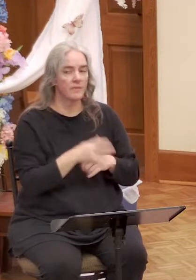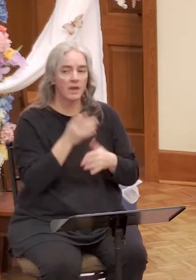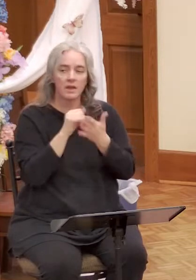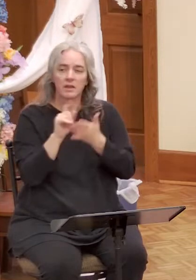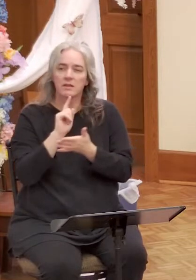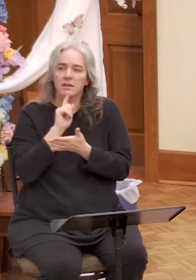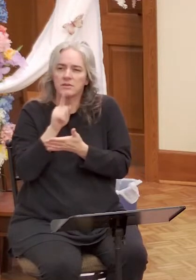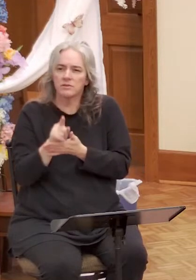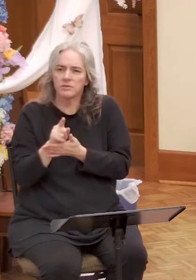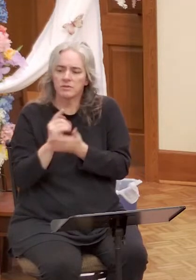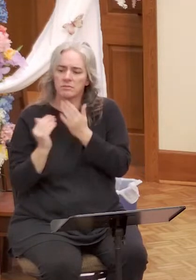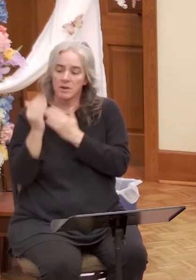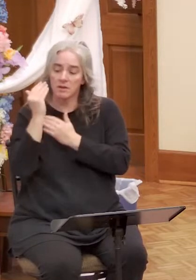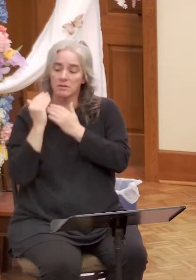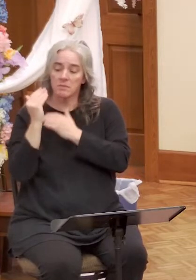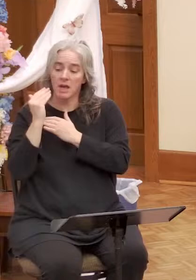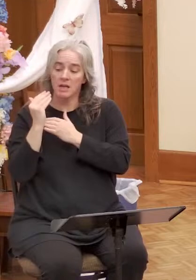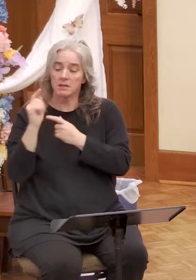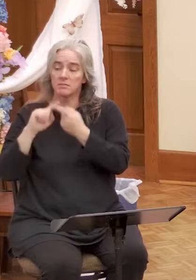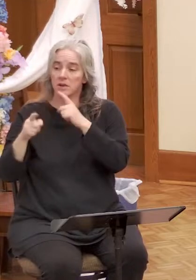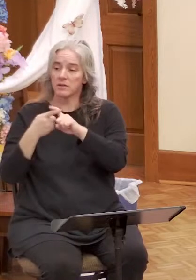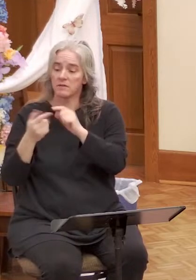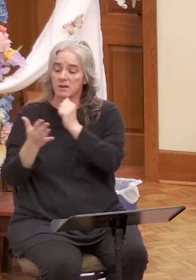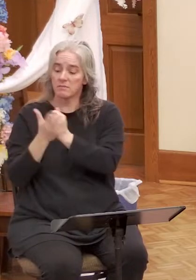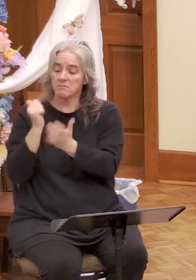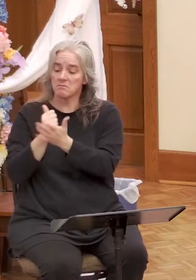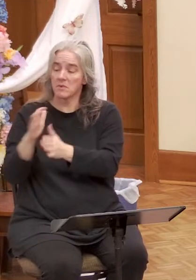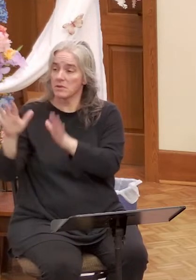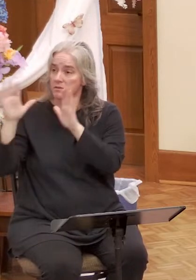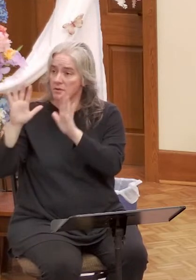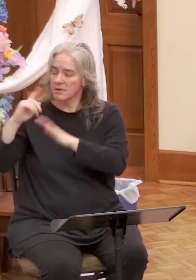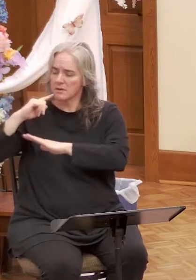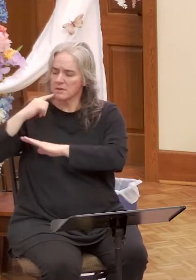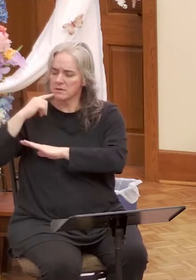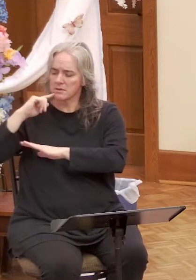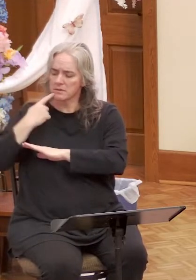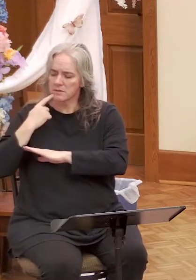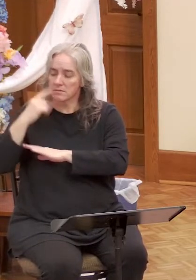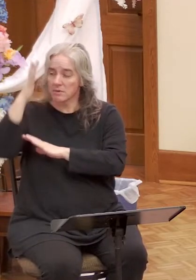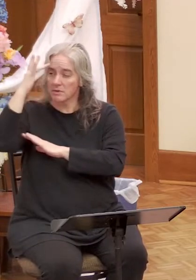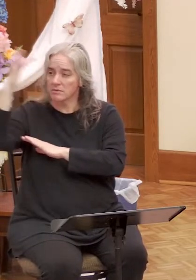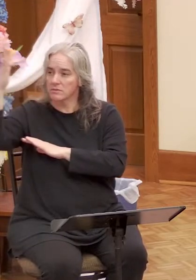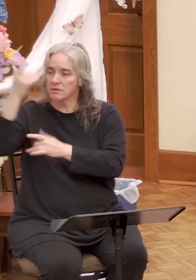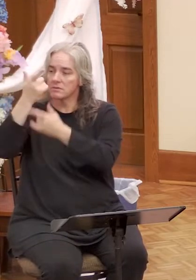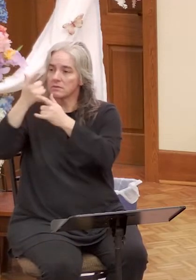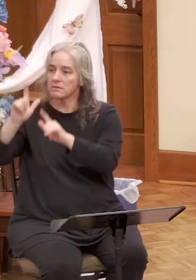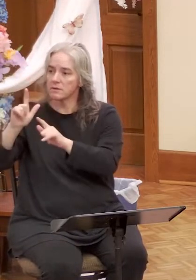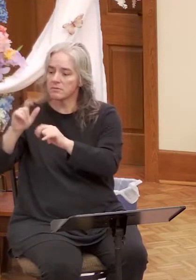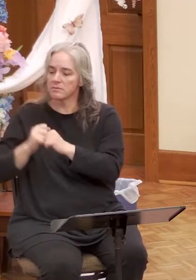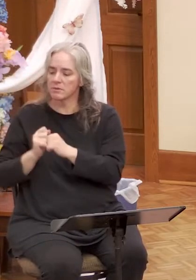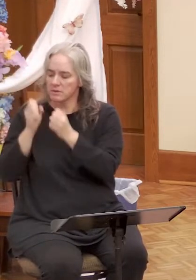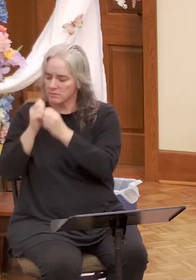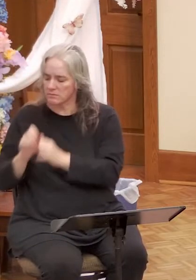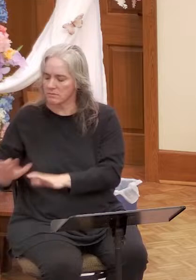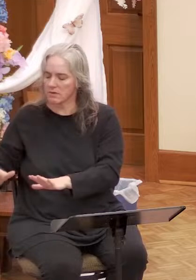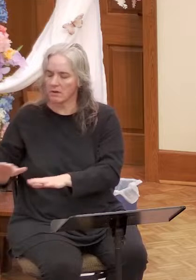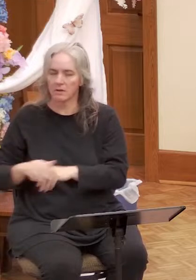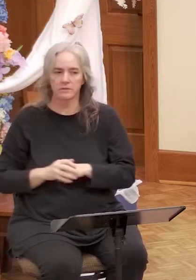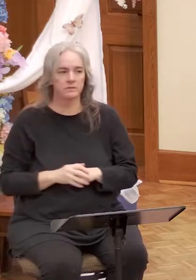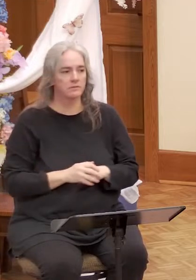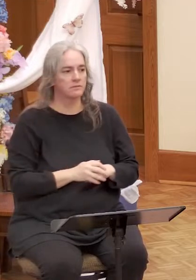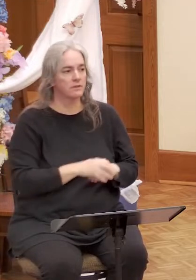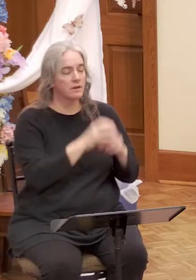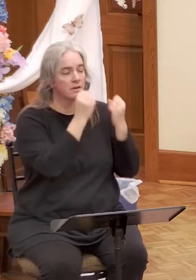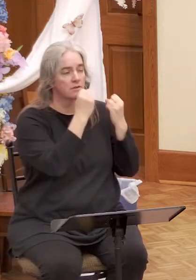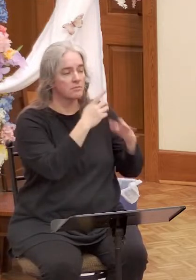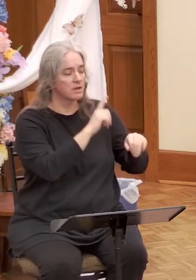their friend who was crucified, and their disappointment at dreams of liberation dashed. We so often think we've hit the end